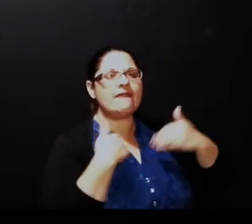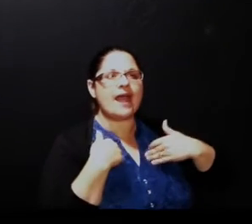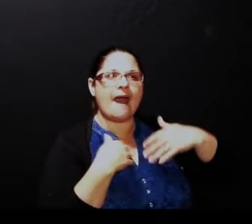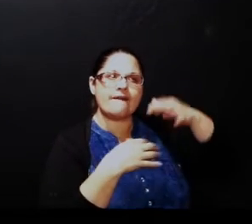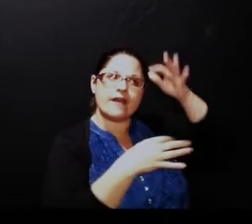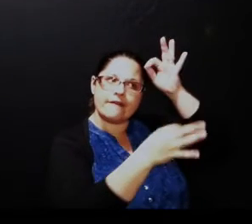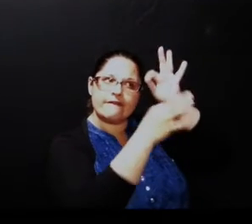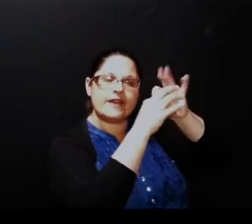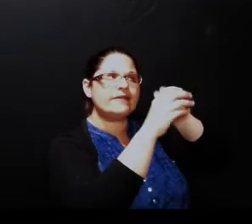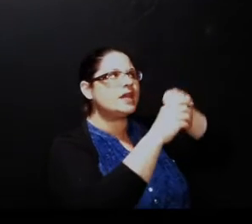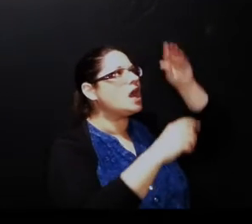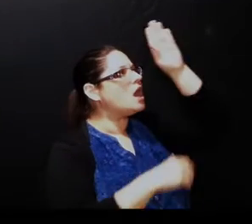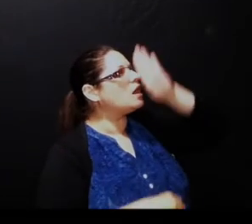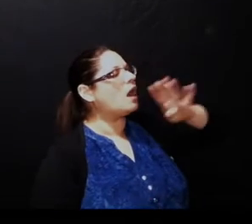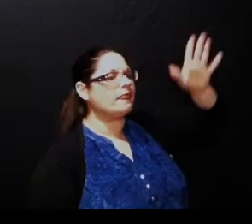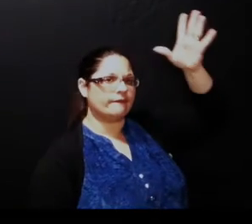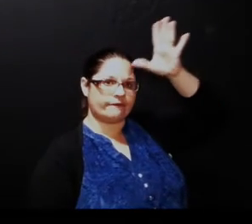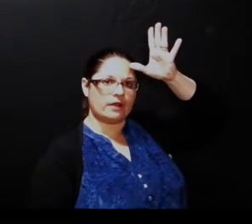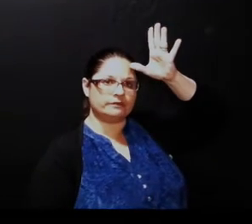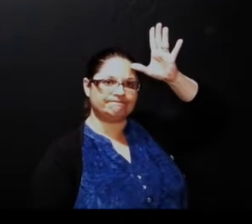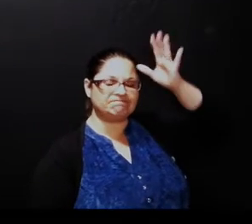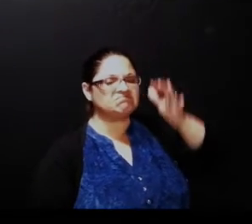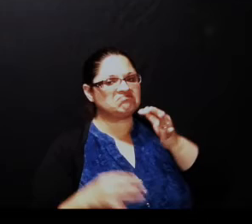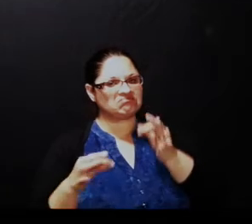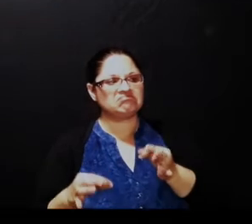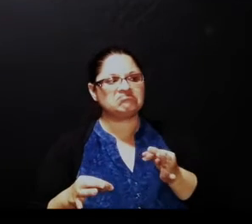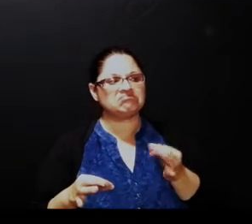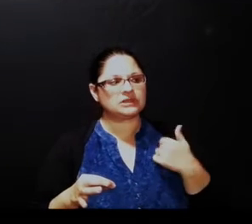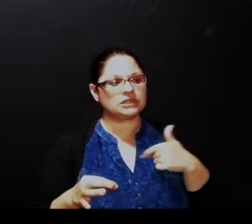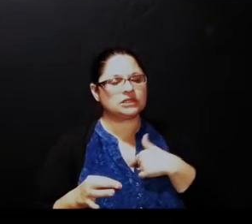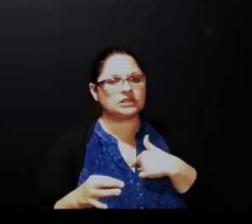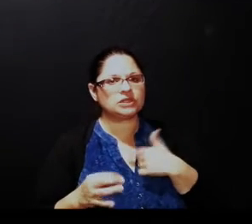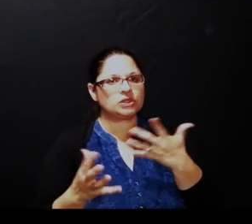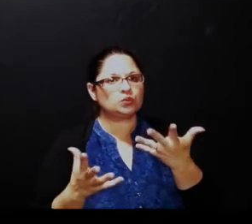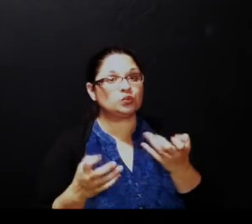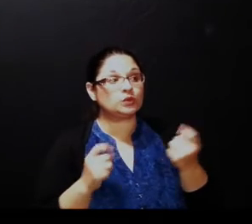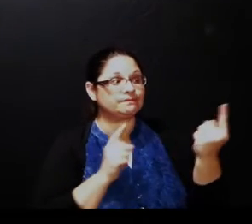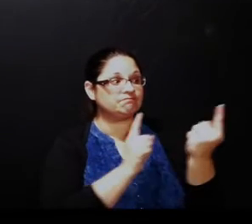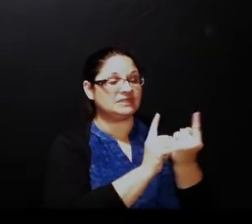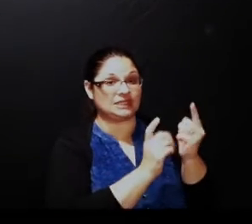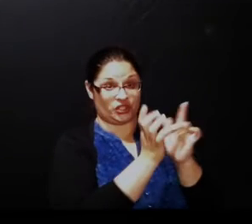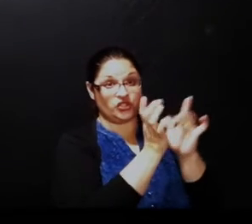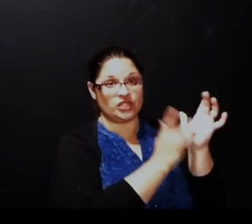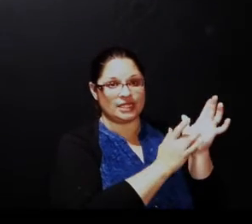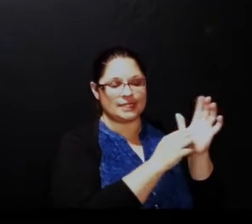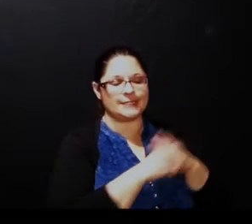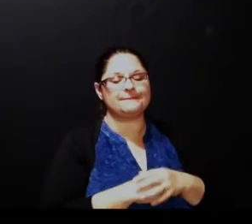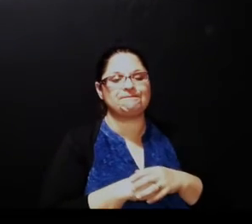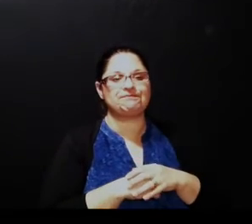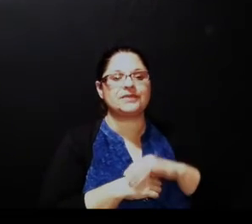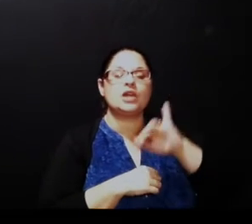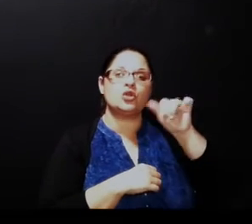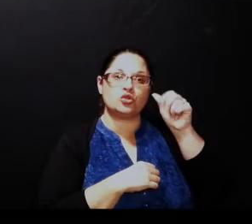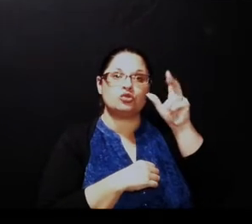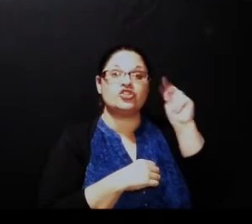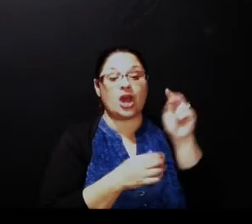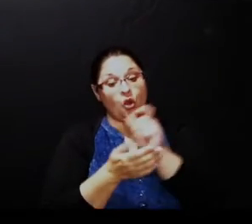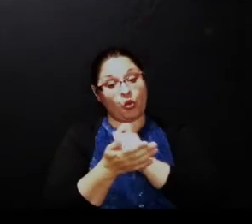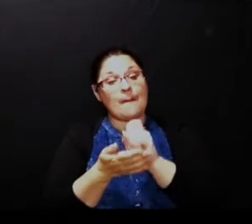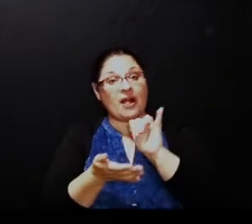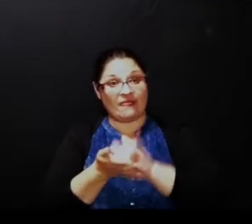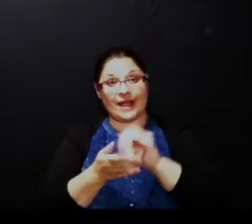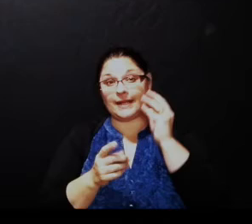faith in God the Father, and they desired to meet Jesus. So here's John's account of that happening. Go with me to John chapter